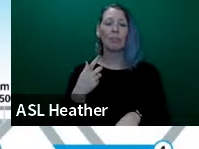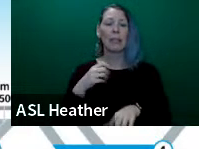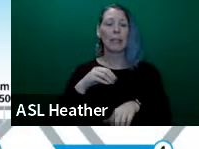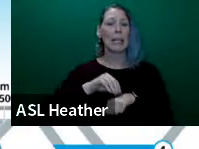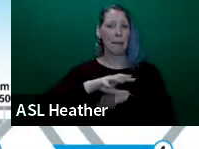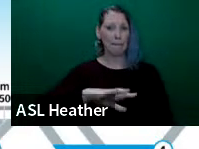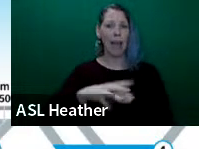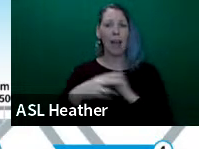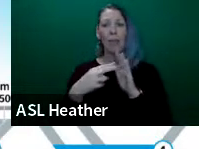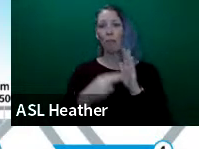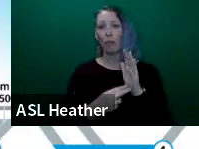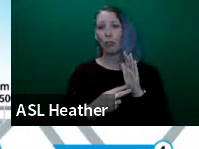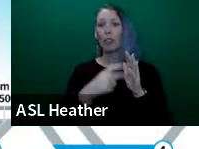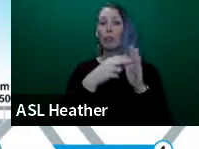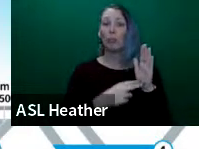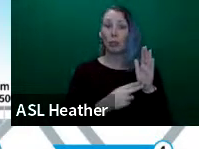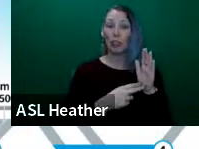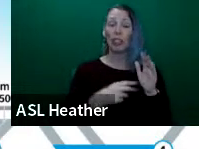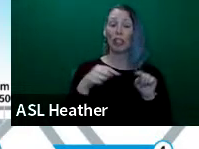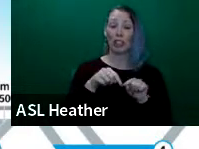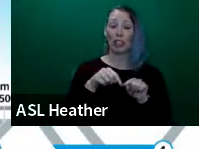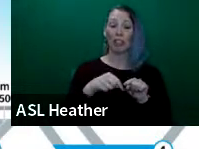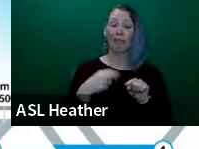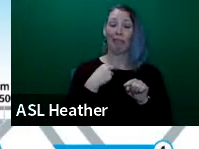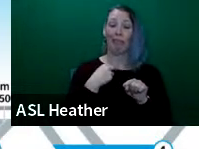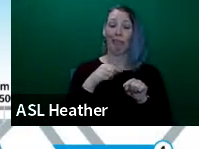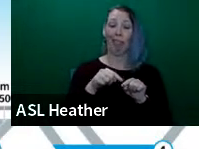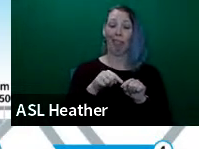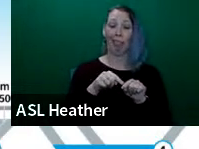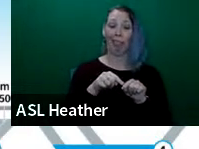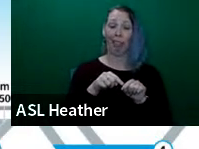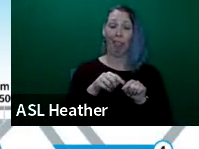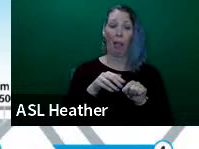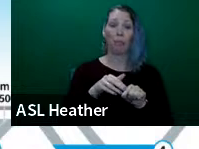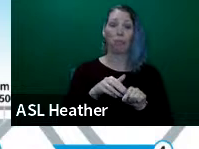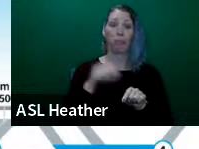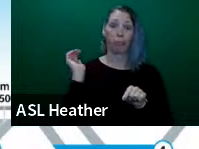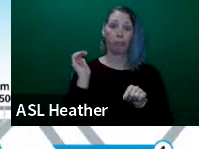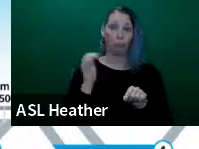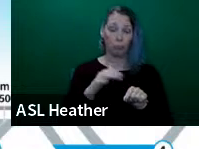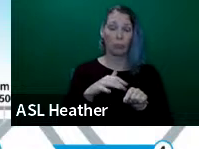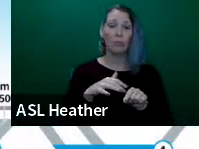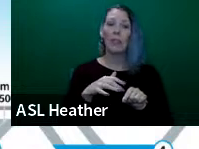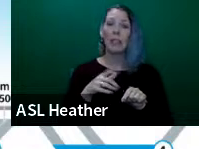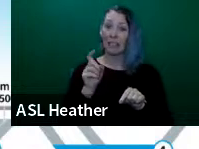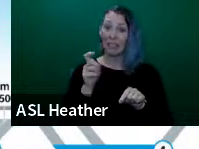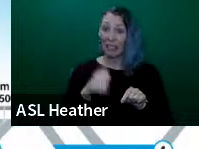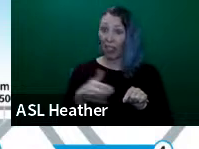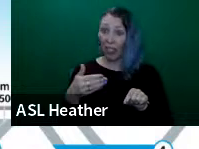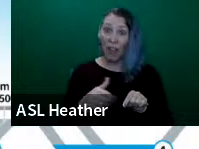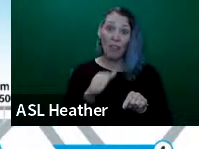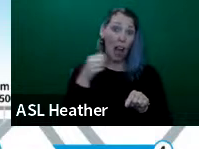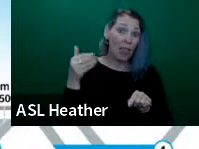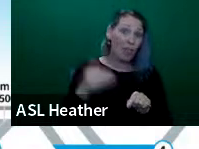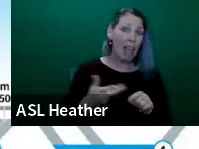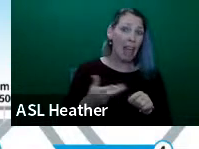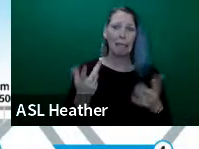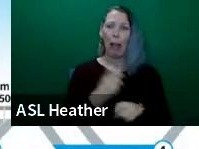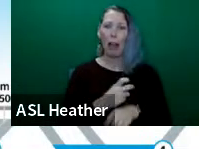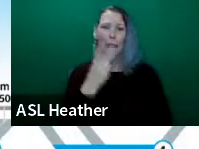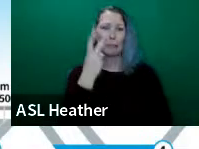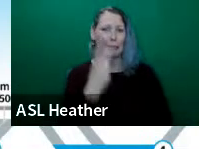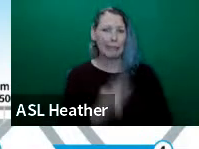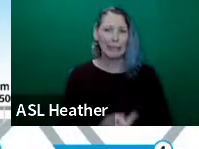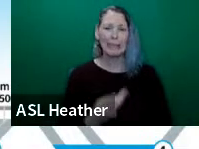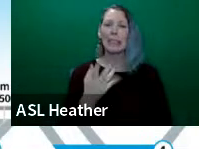impacts the bridge. The bridge bottleneck is kind of engulfed and hidden. And is it still there? Is it not there? It's tough to see. So there'll be